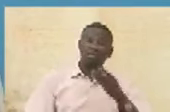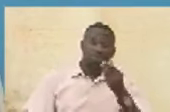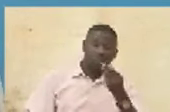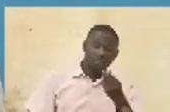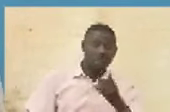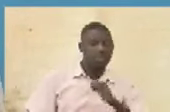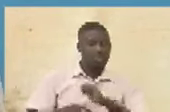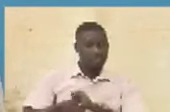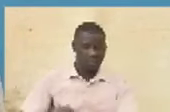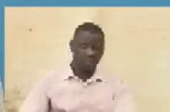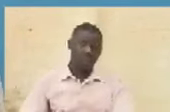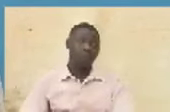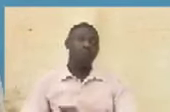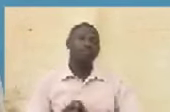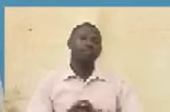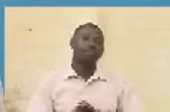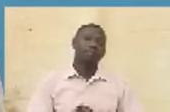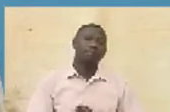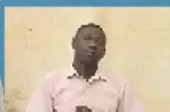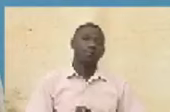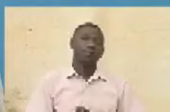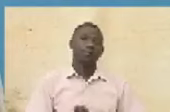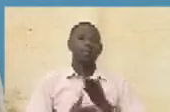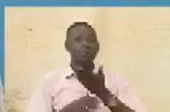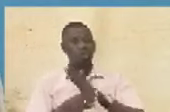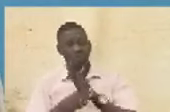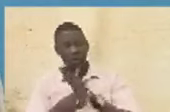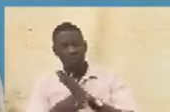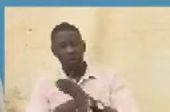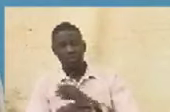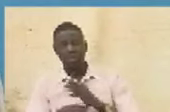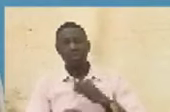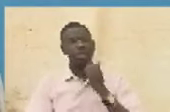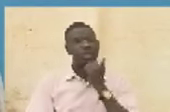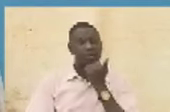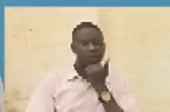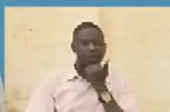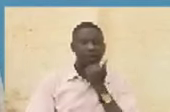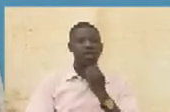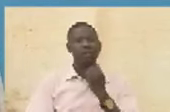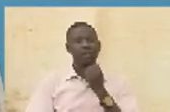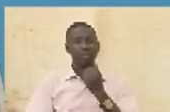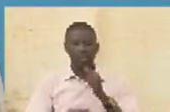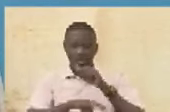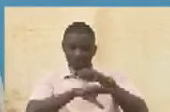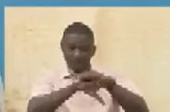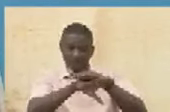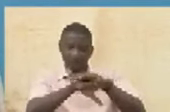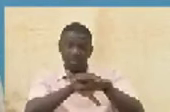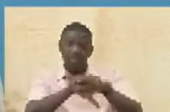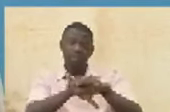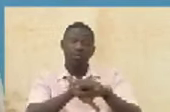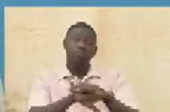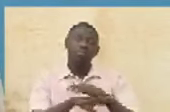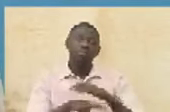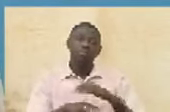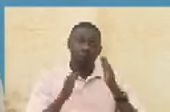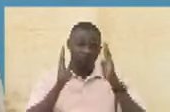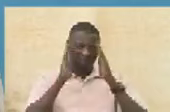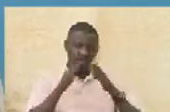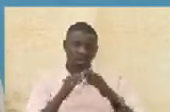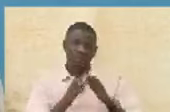All answers call an infidel team. Between that evening prayers and the dusk prayers,